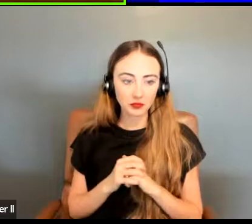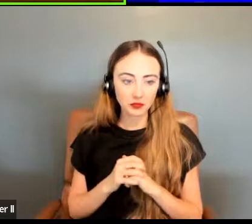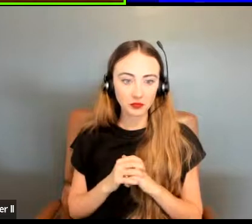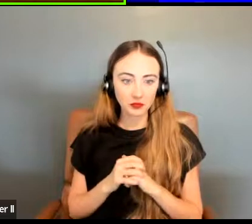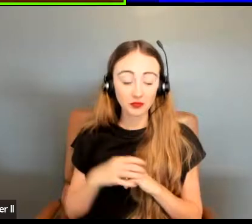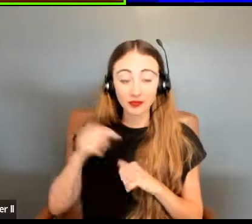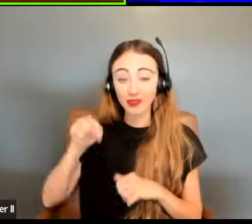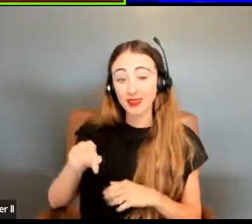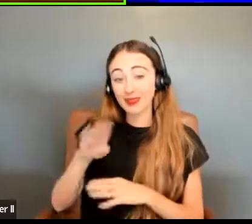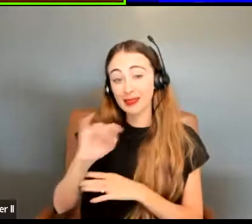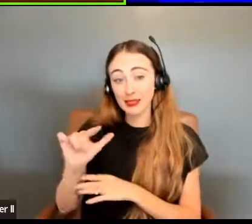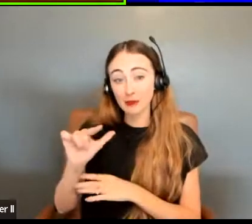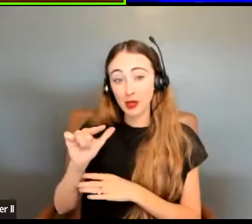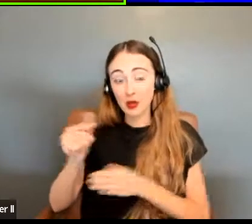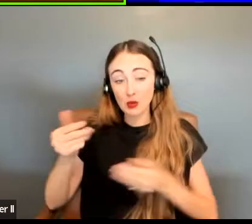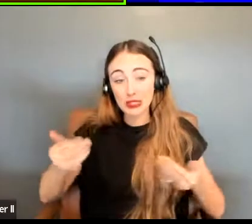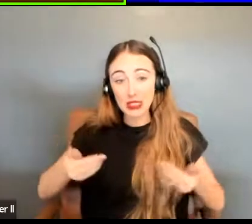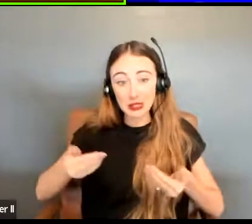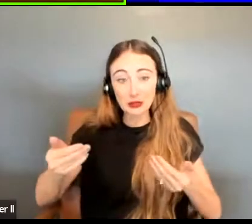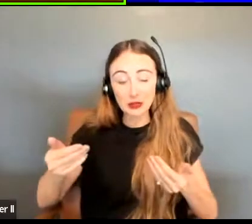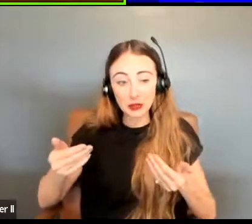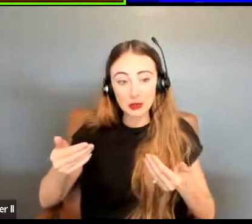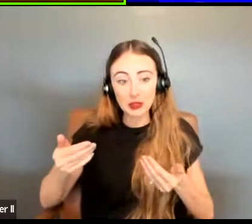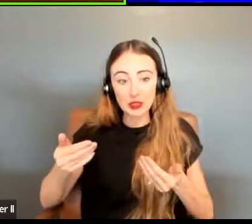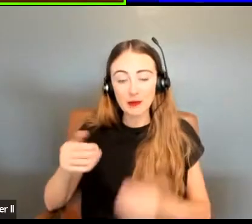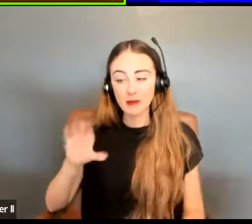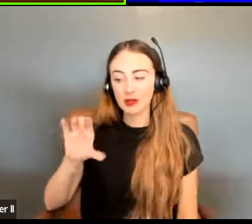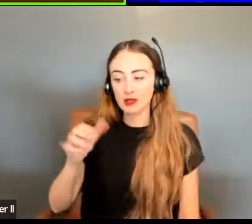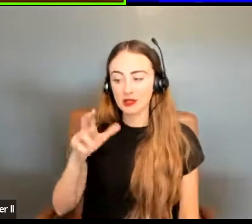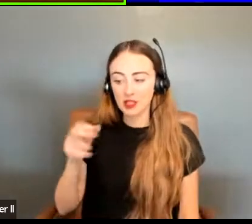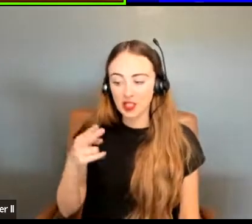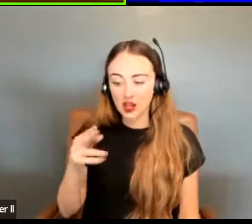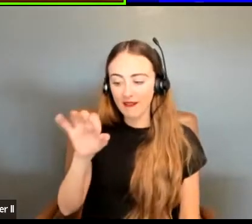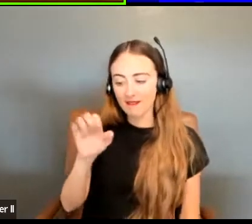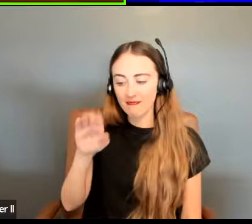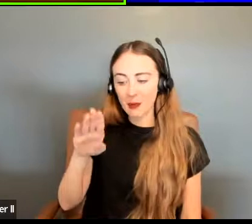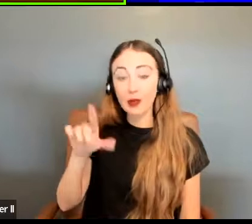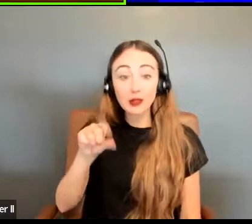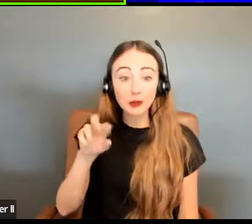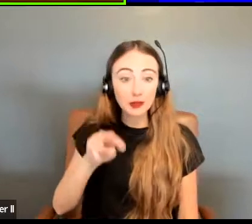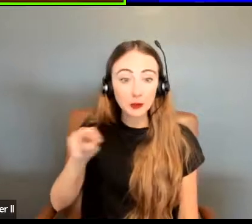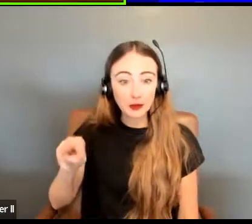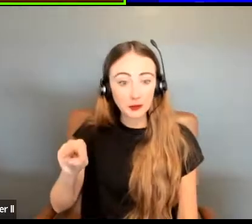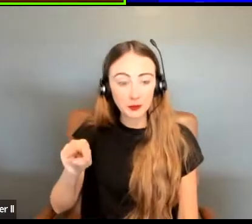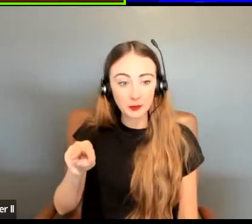This bill was introduced by Councilmember Che in February 2022.